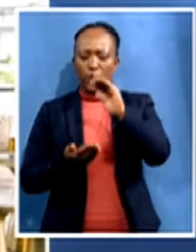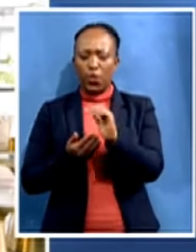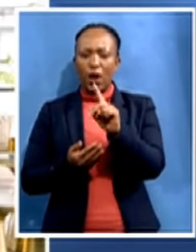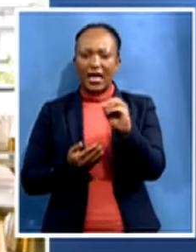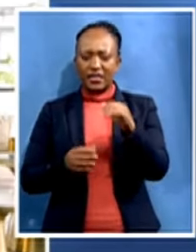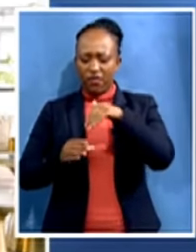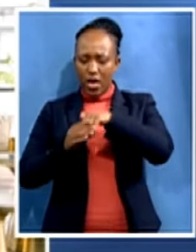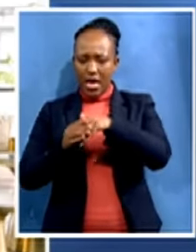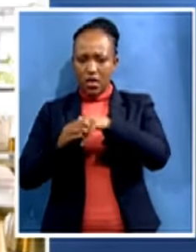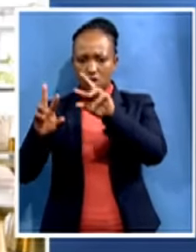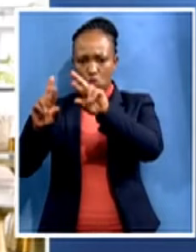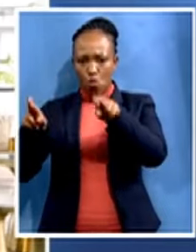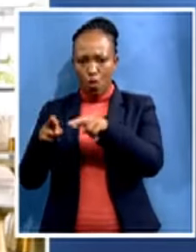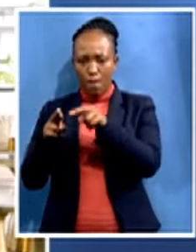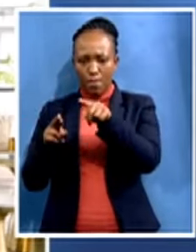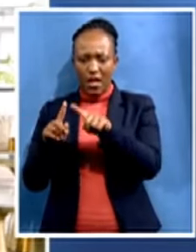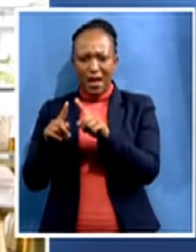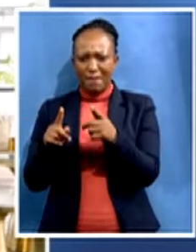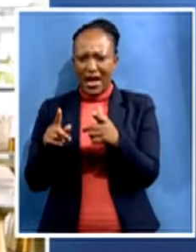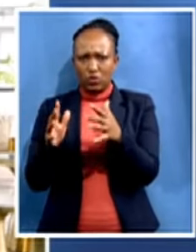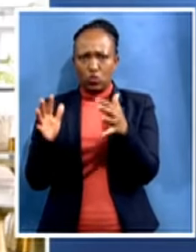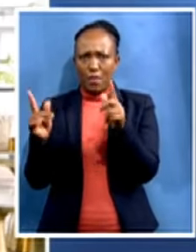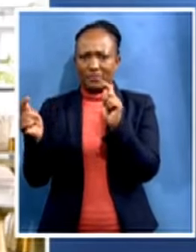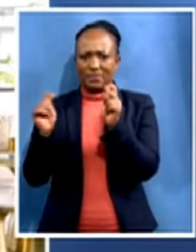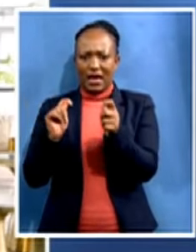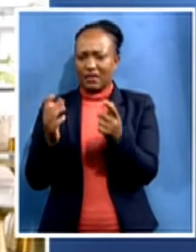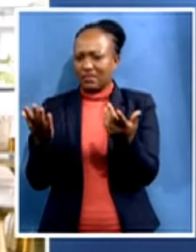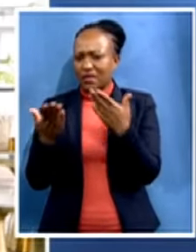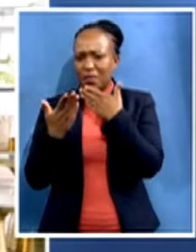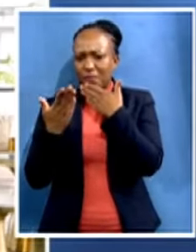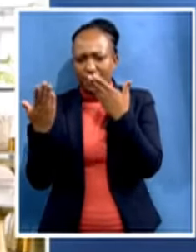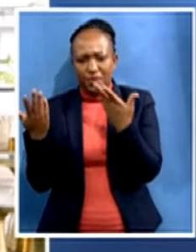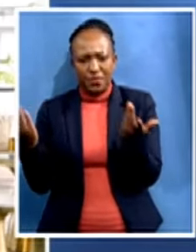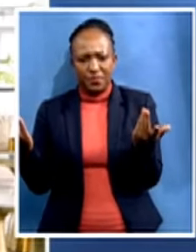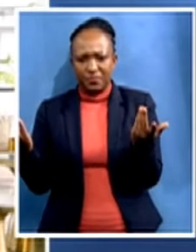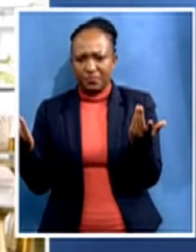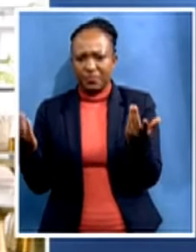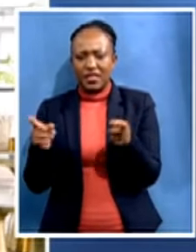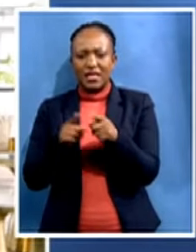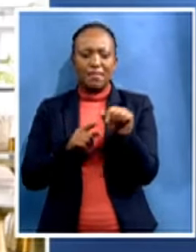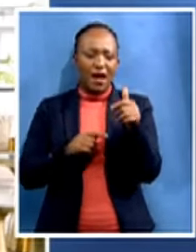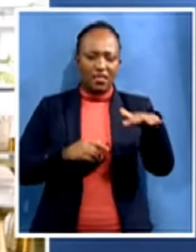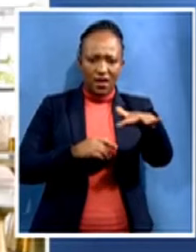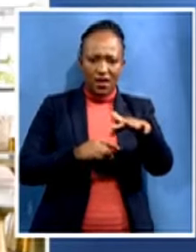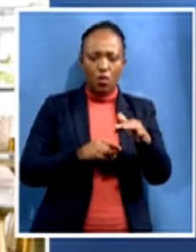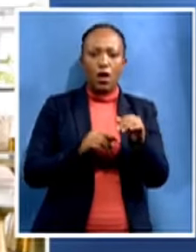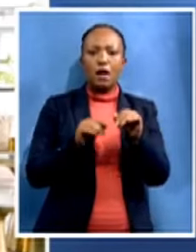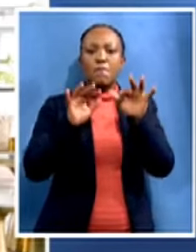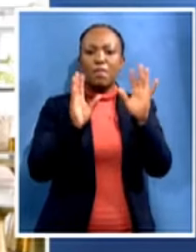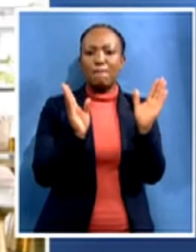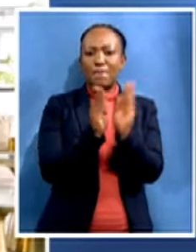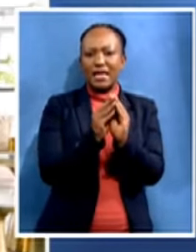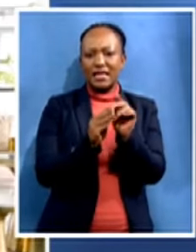much changes in what happens in the taverns and other areas where people meet. So for me, that's a missed opportunity to impact